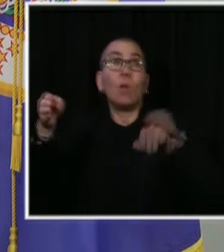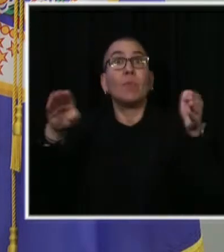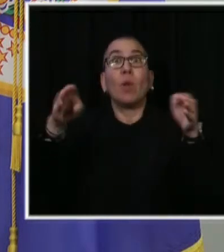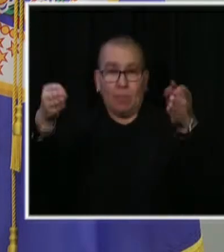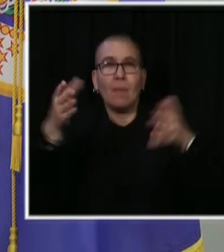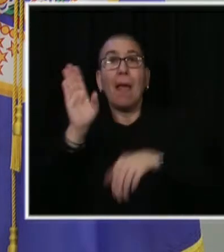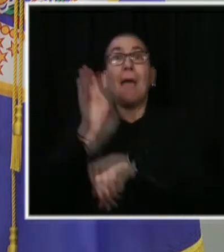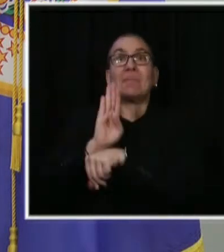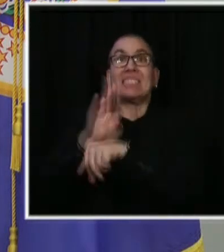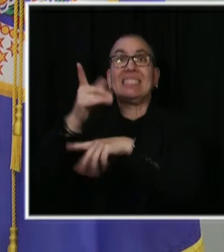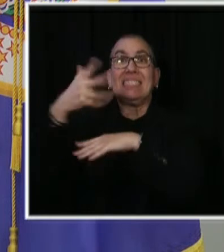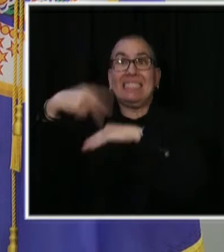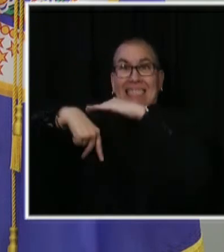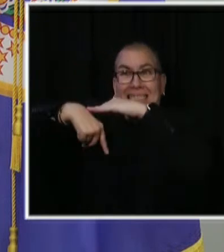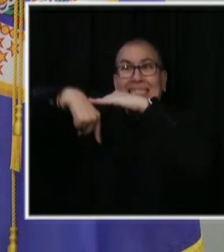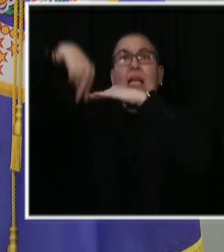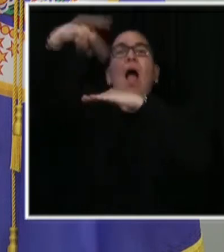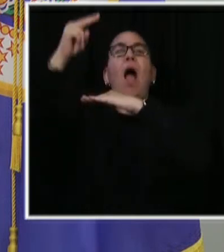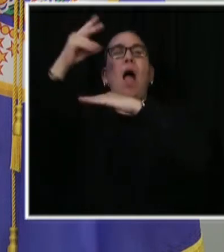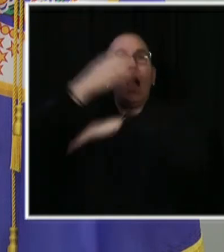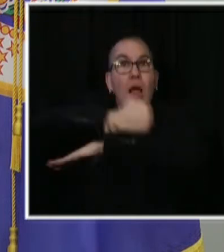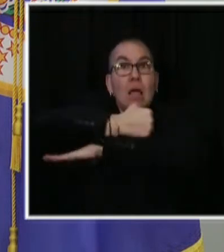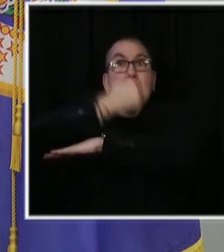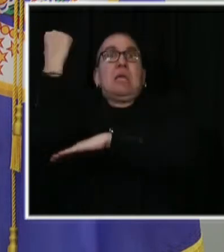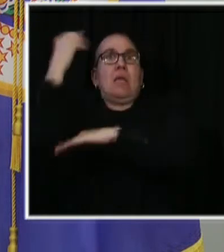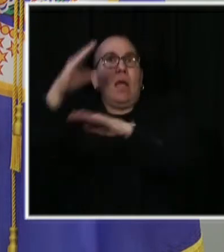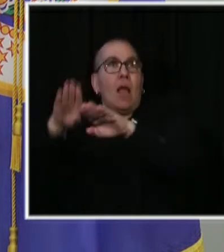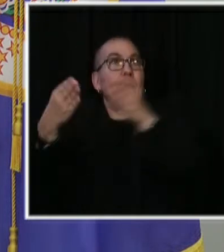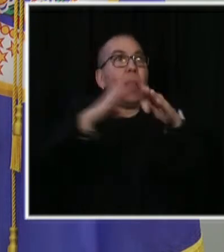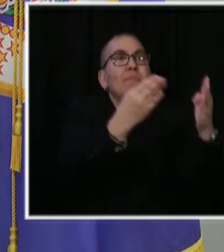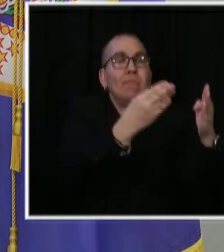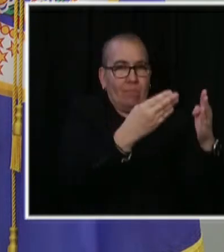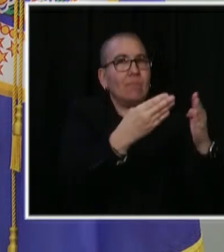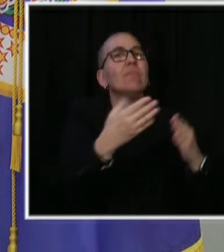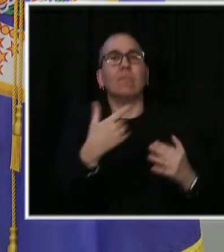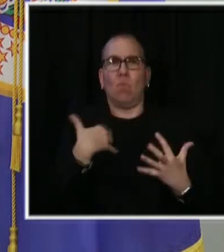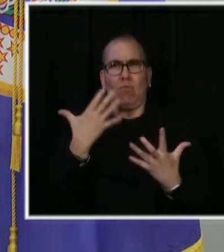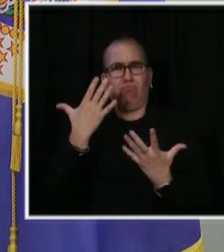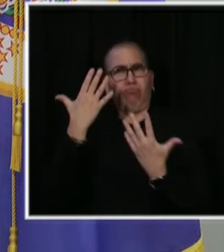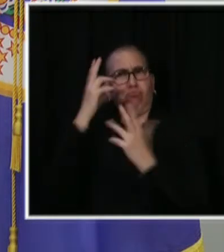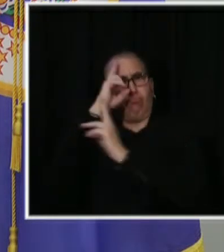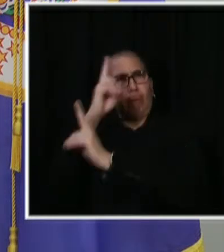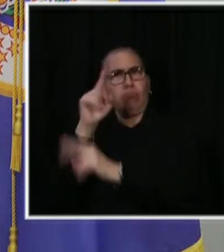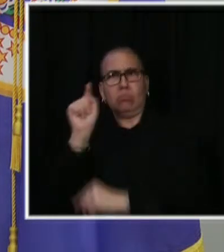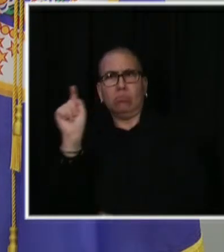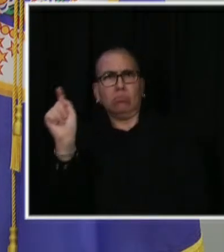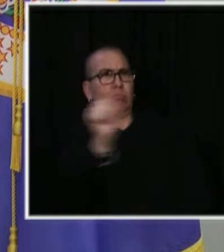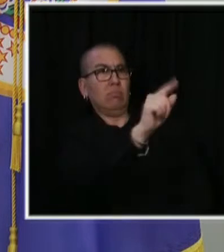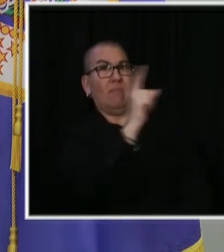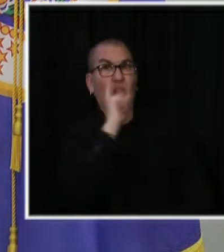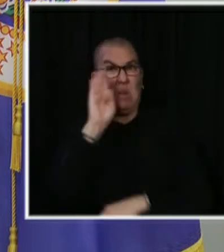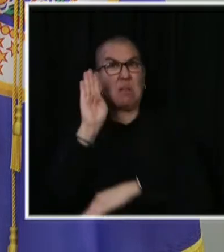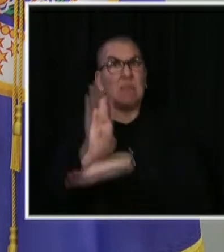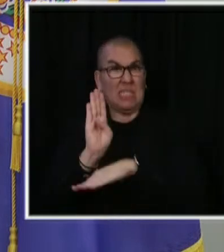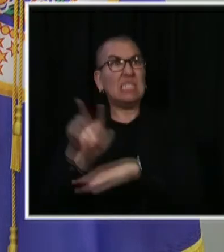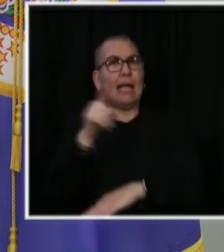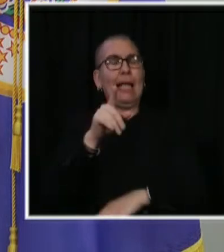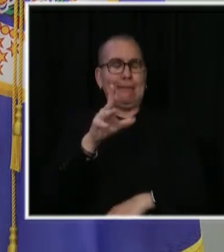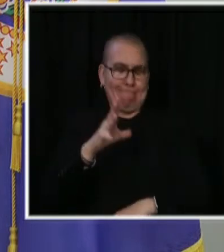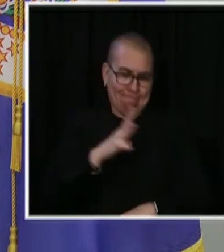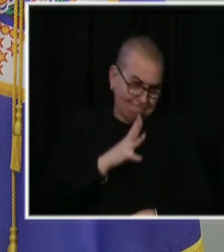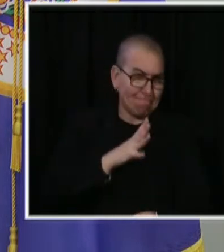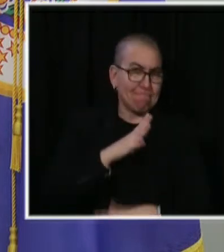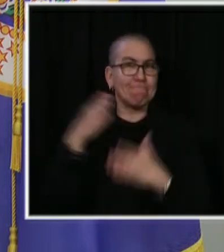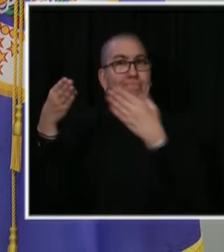while still keeping up our guard against COVID to protect the progress we've made. And frankly,